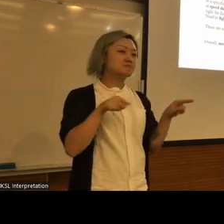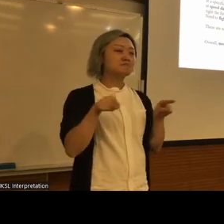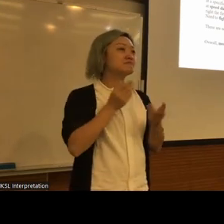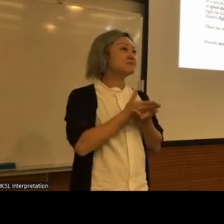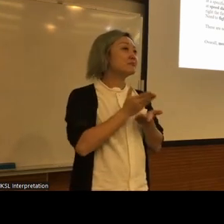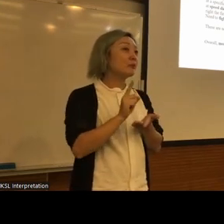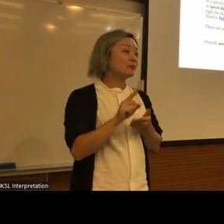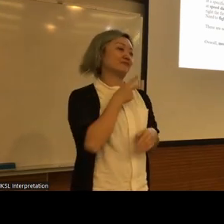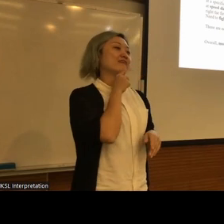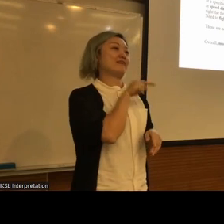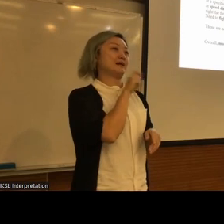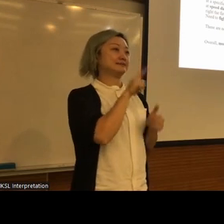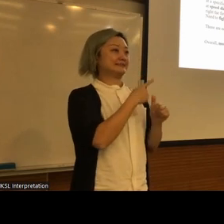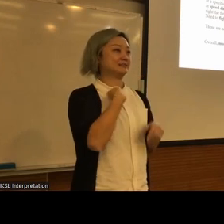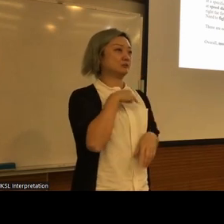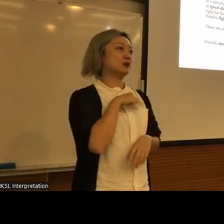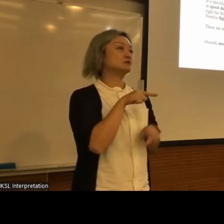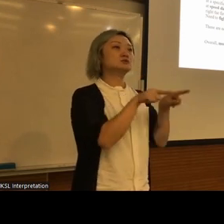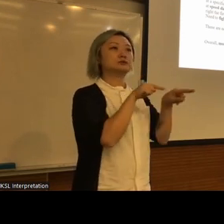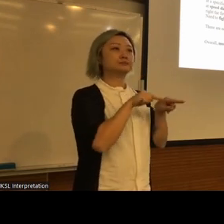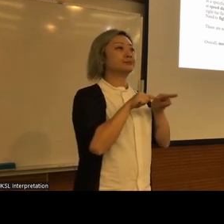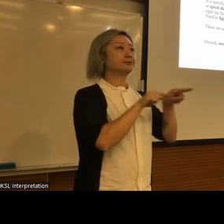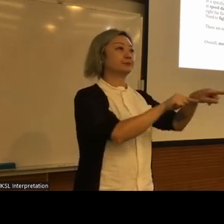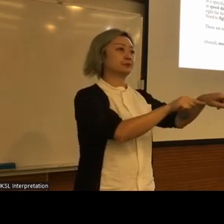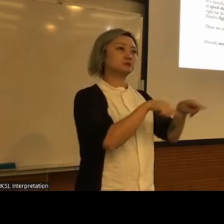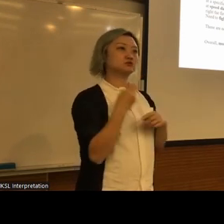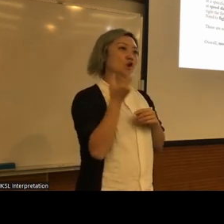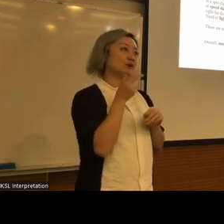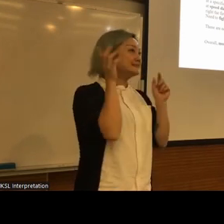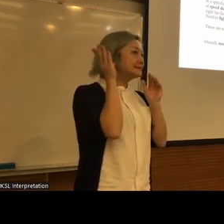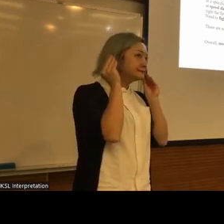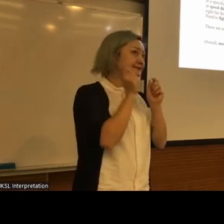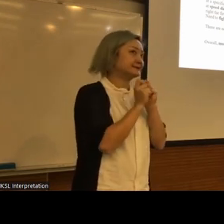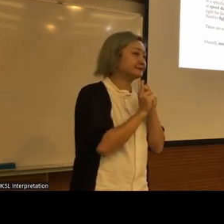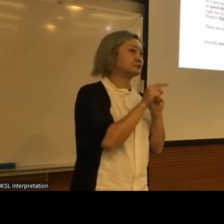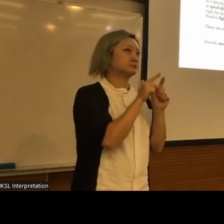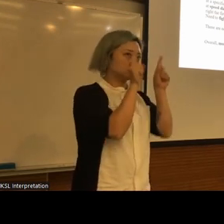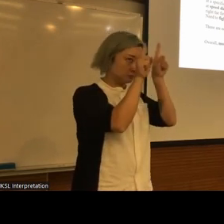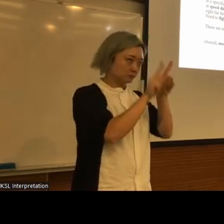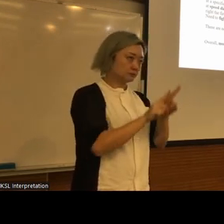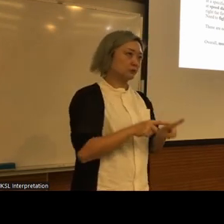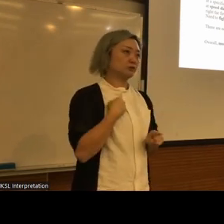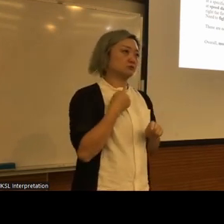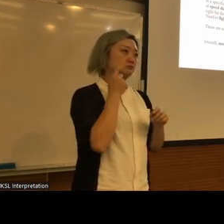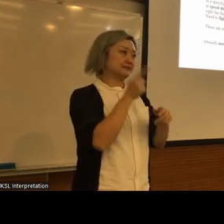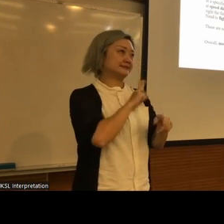to produce speech with very specific information, not more, not less.